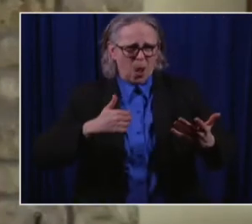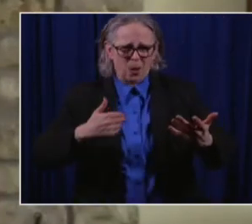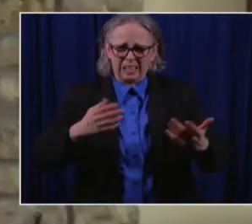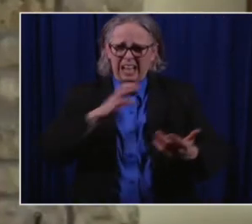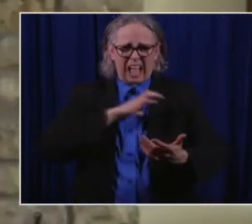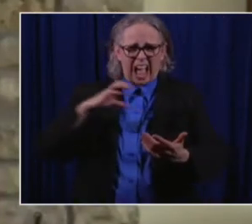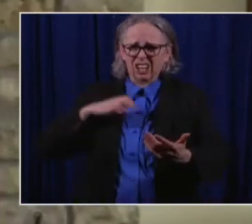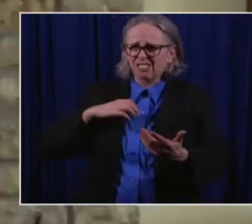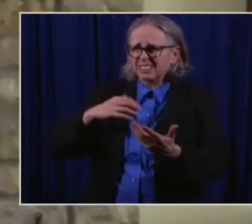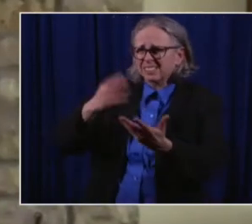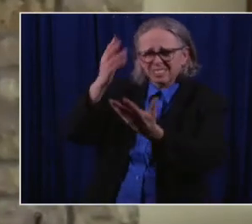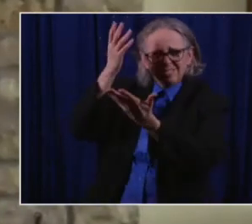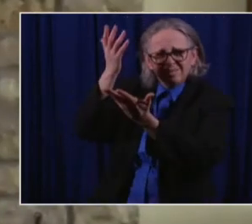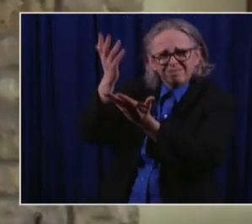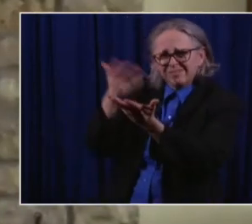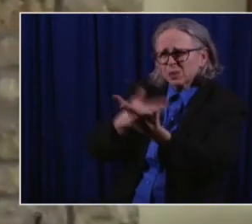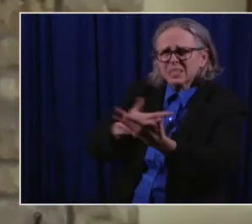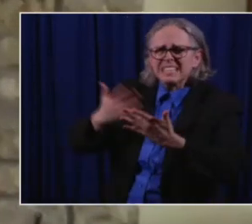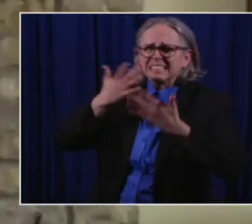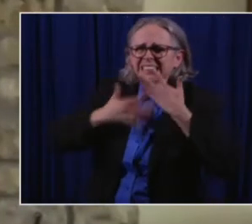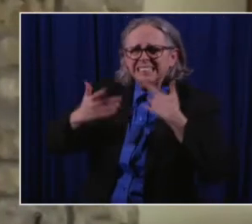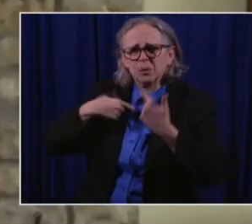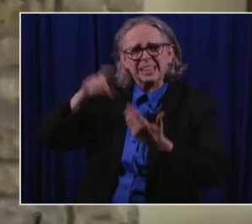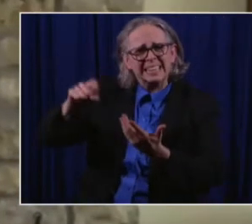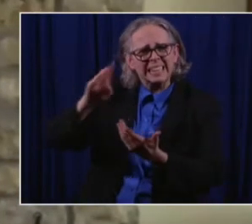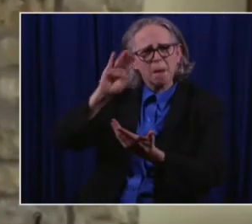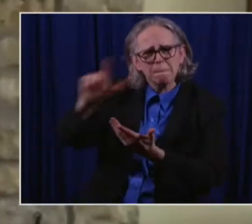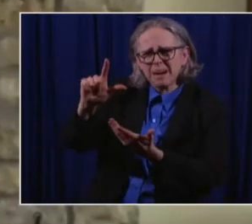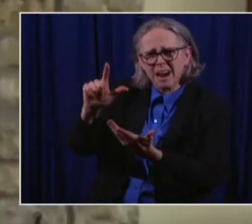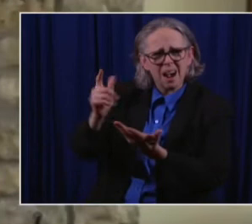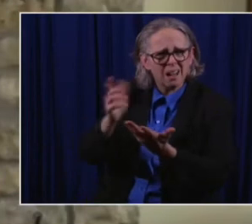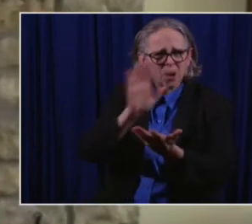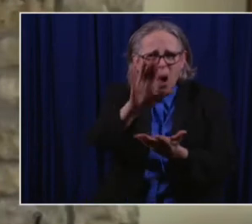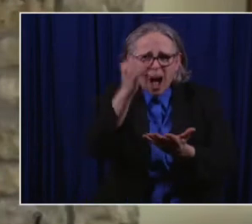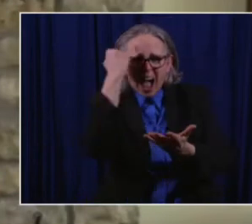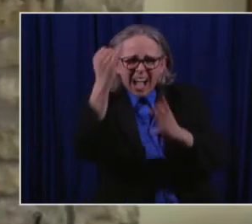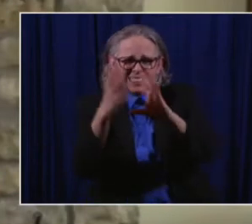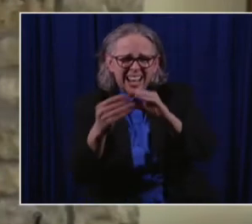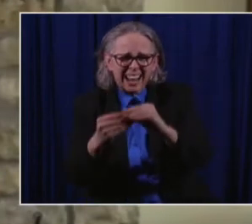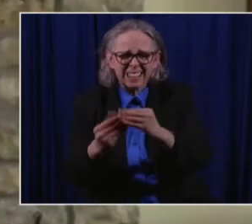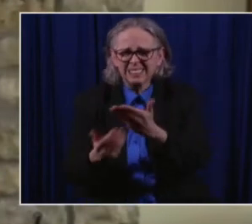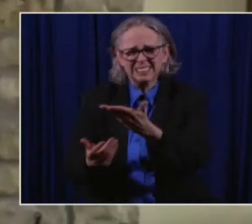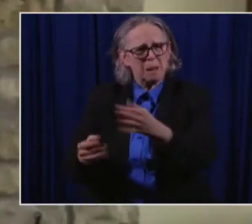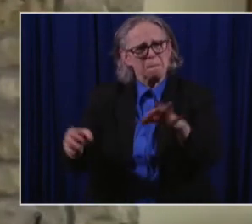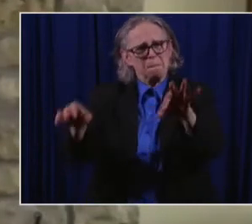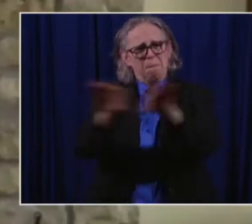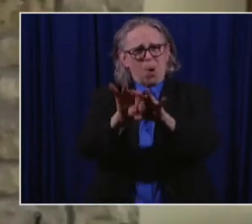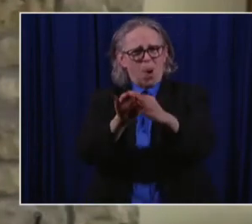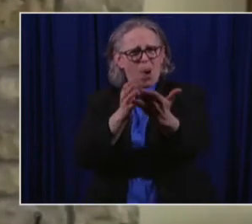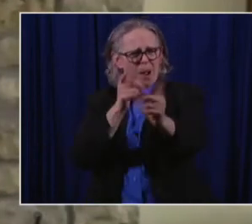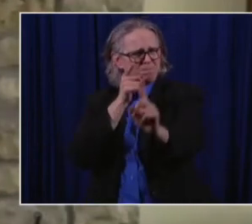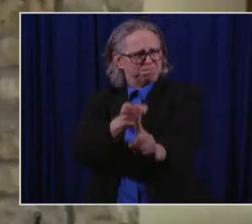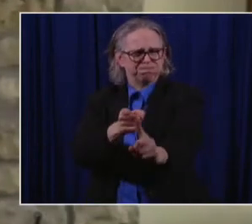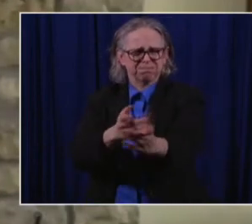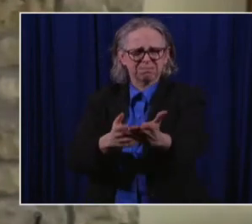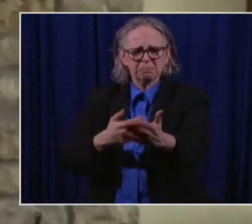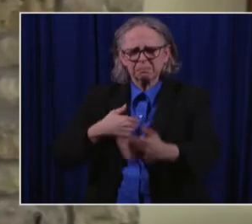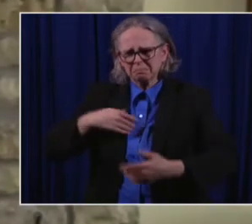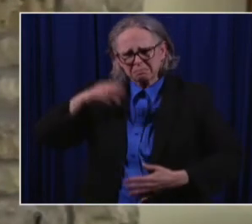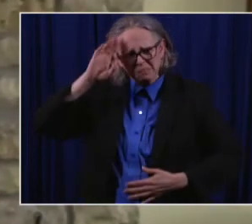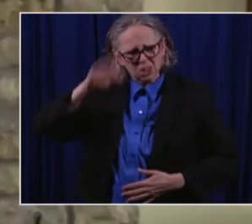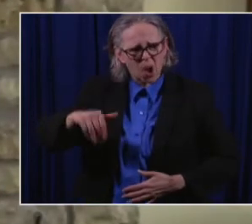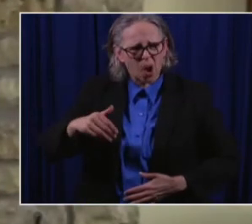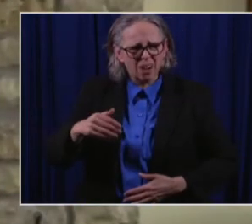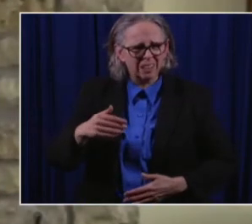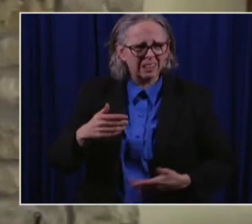Congress to do this. This is very, very important. I know there's a bipartisan bill that's been